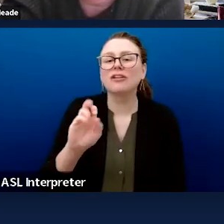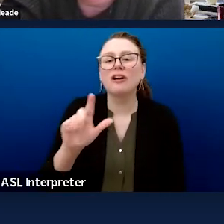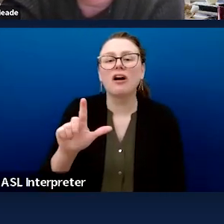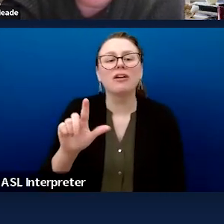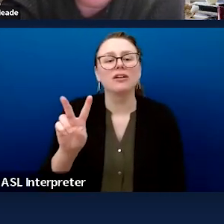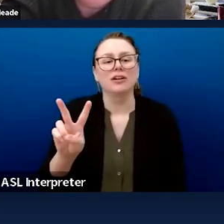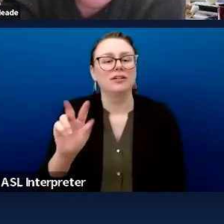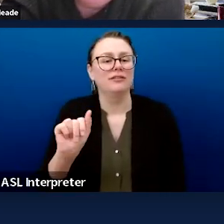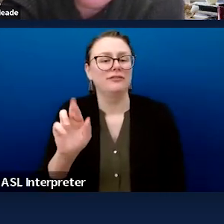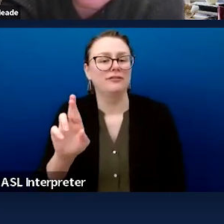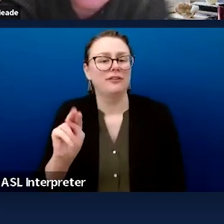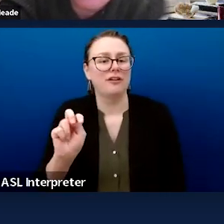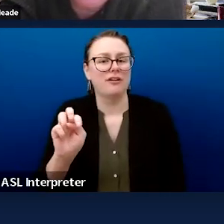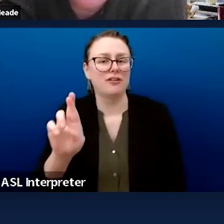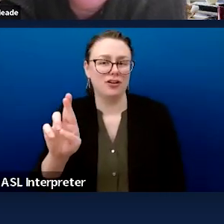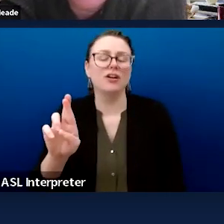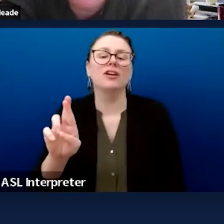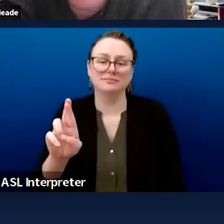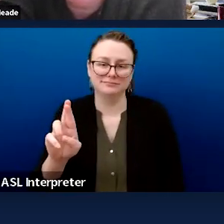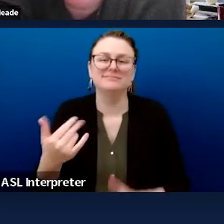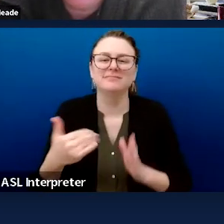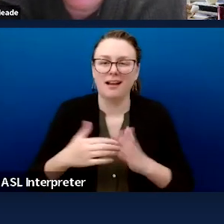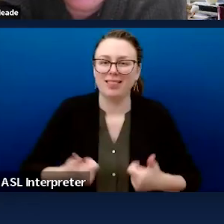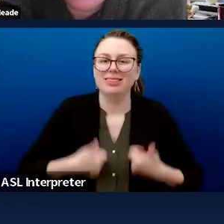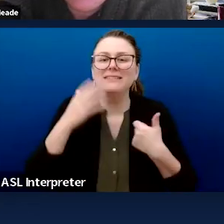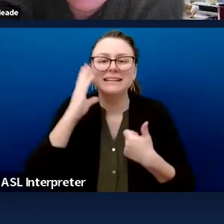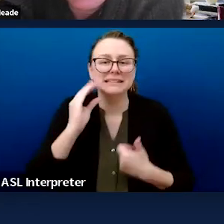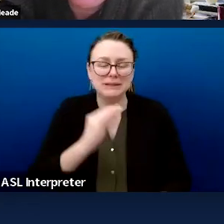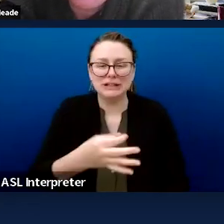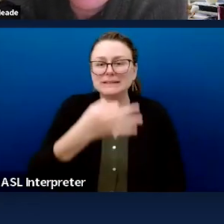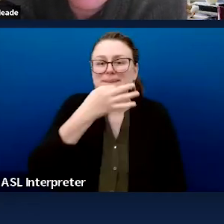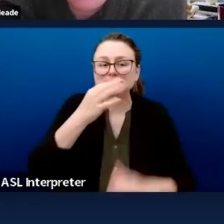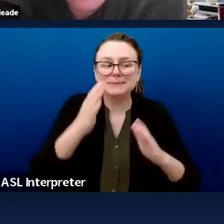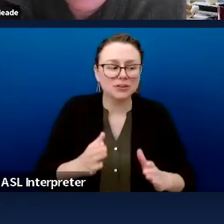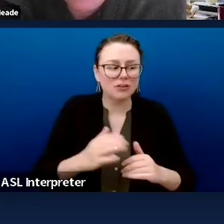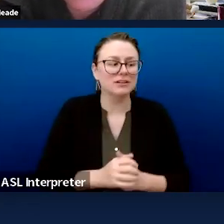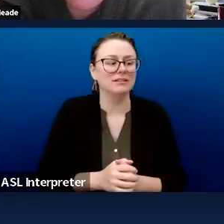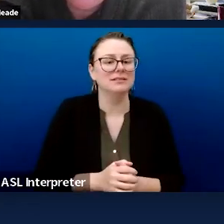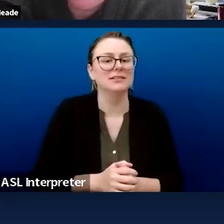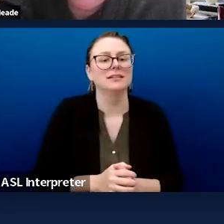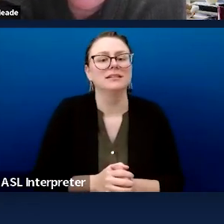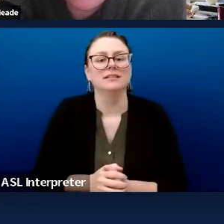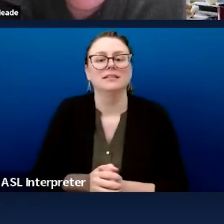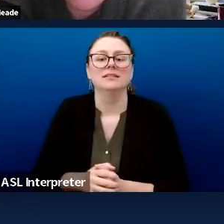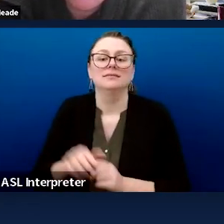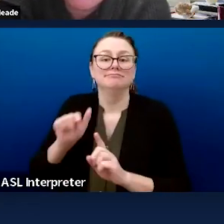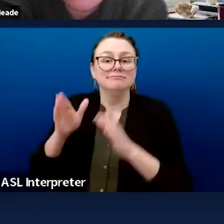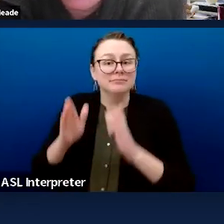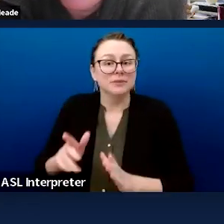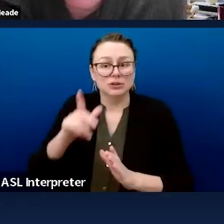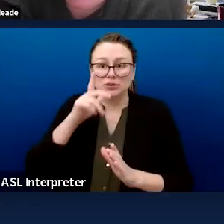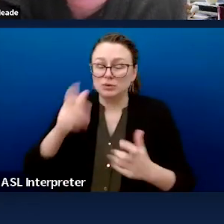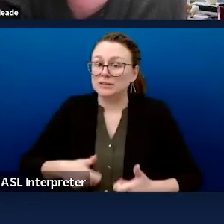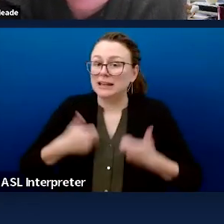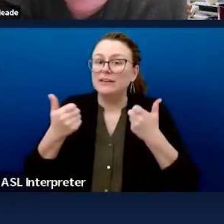is also one of our distinguished lived experience consultants and individual who has been living